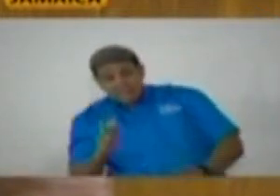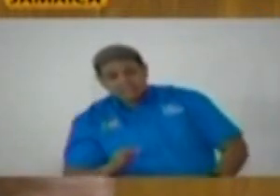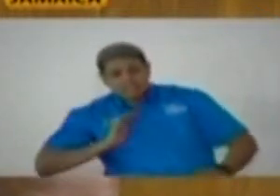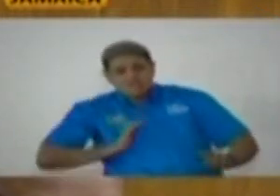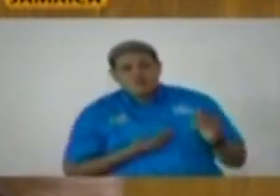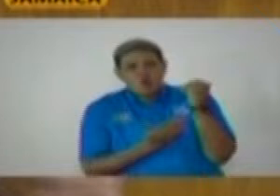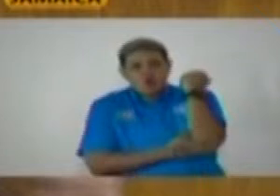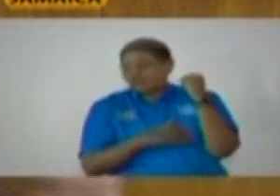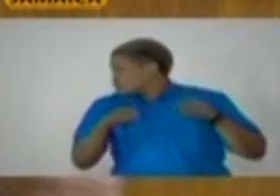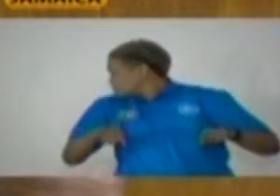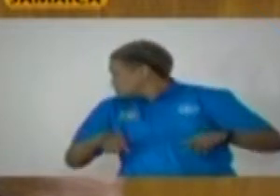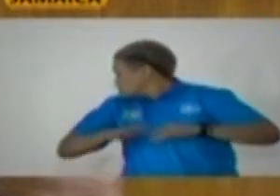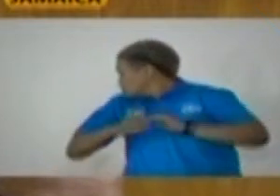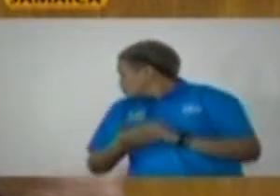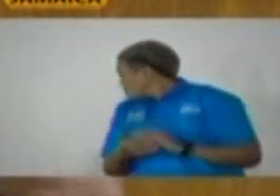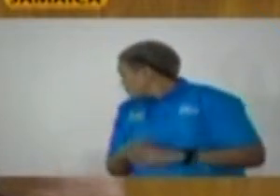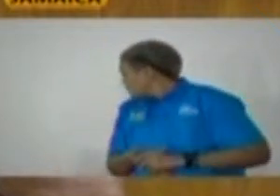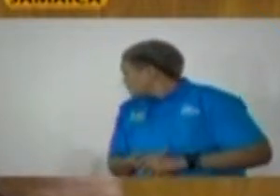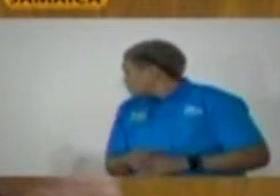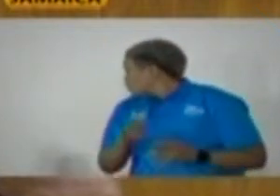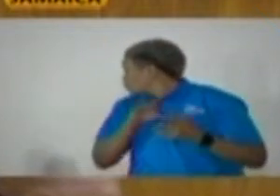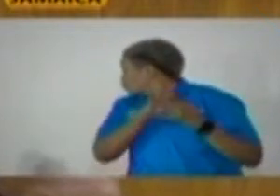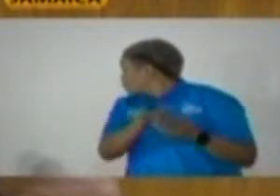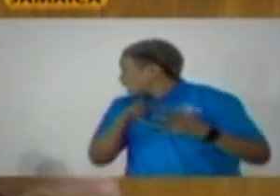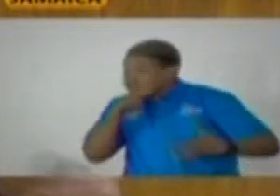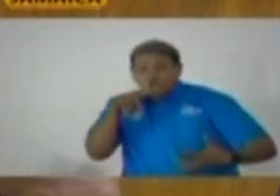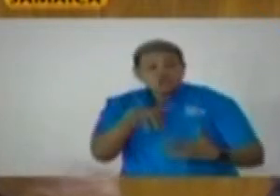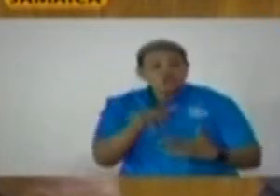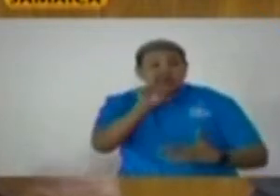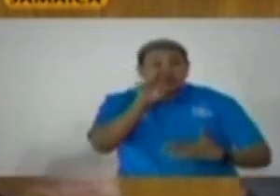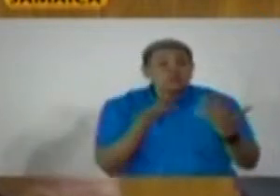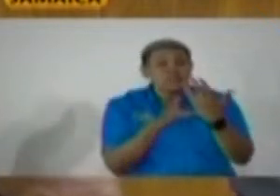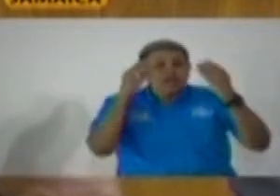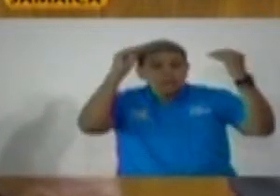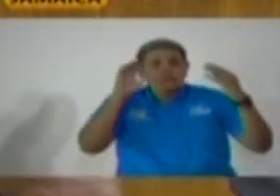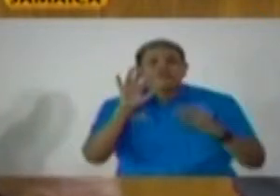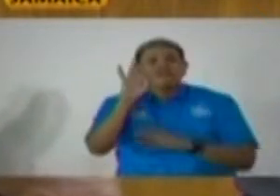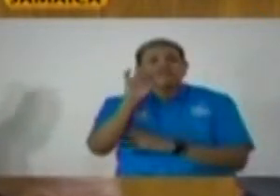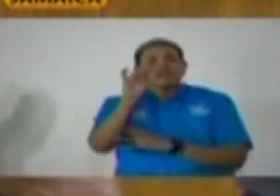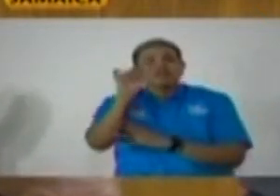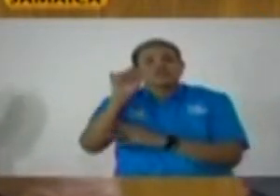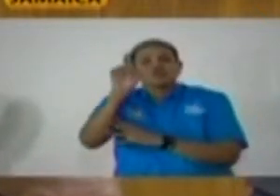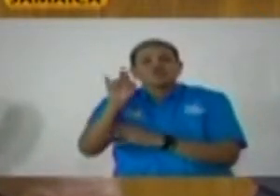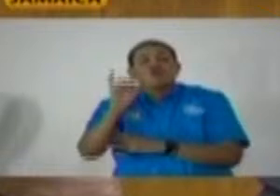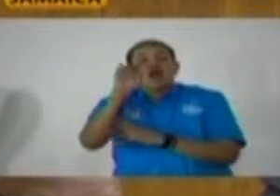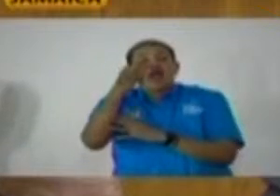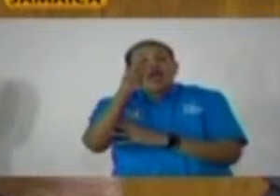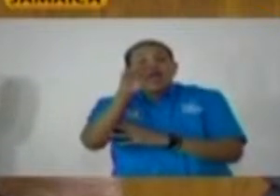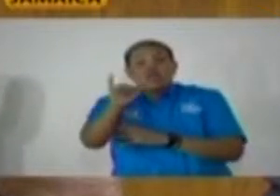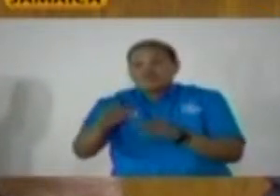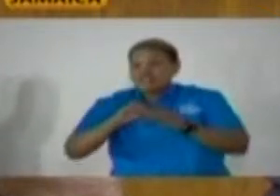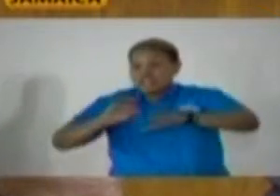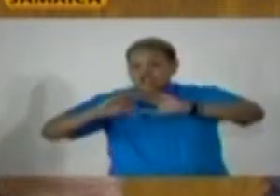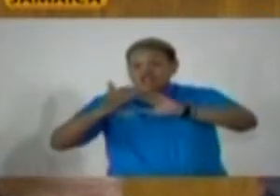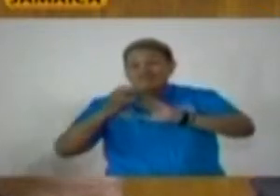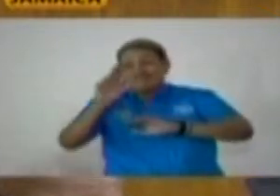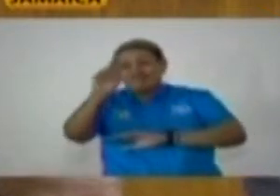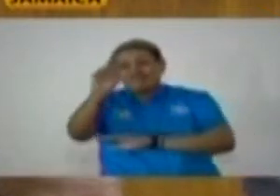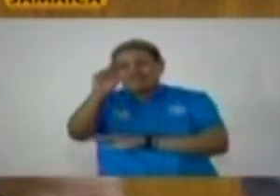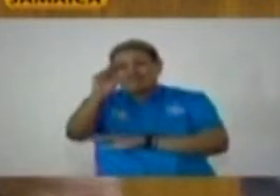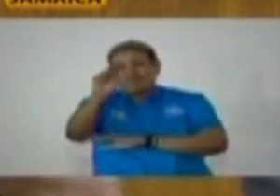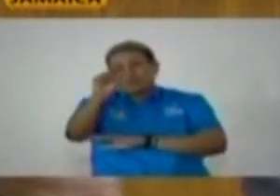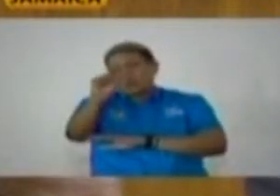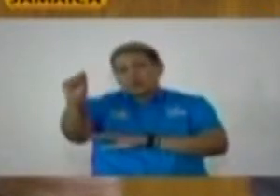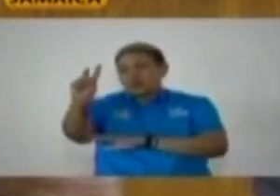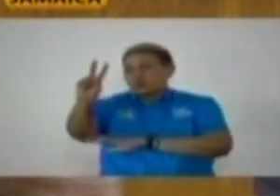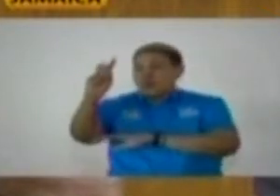country. According to a study done by UTech professor Fitzroy Henry in November 2020, which is about